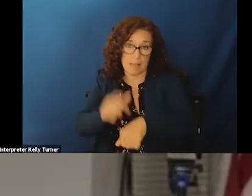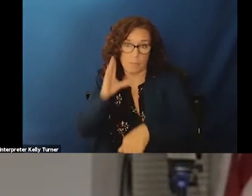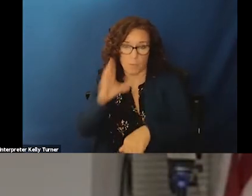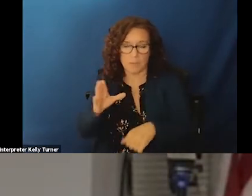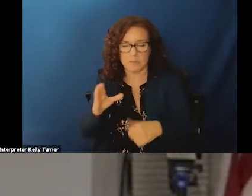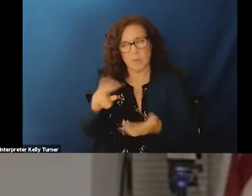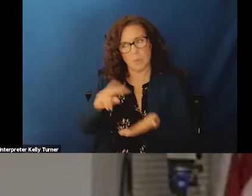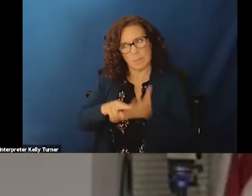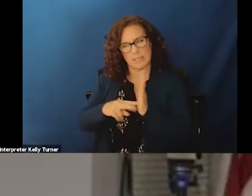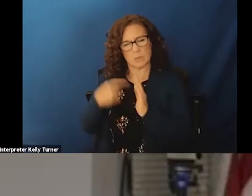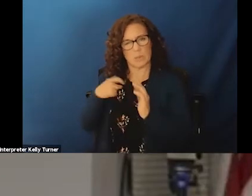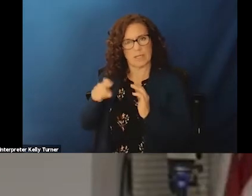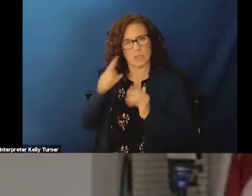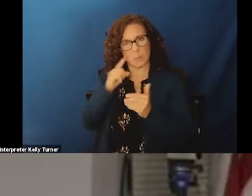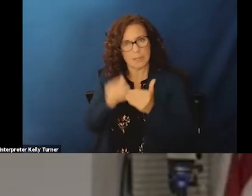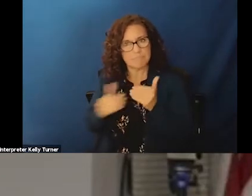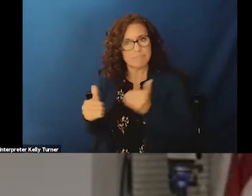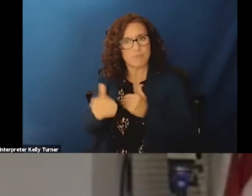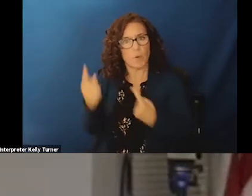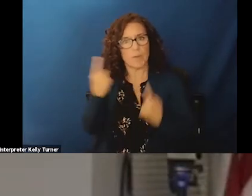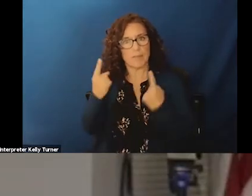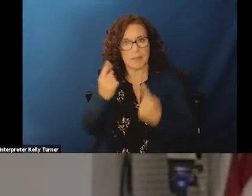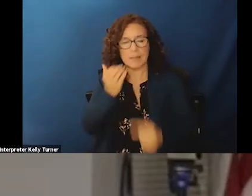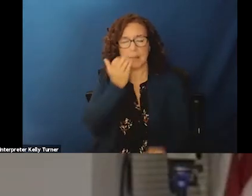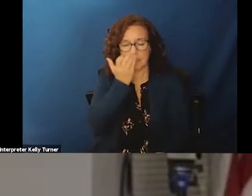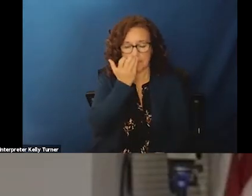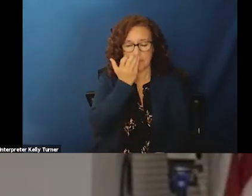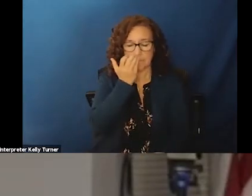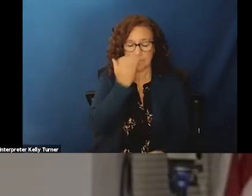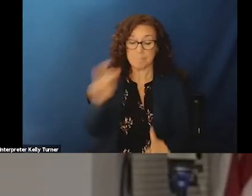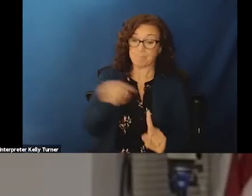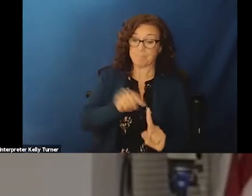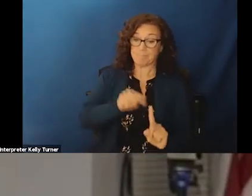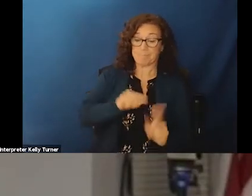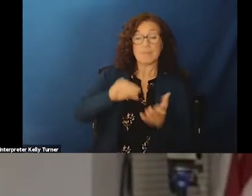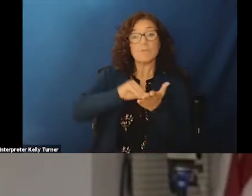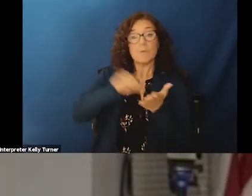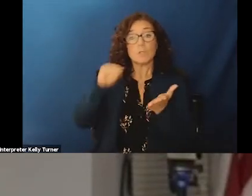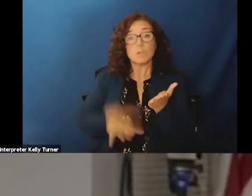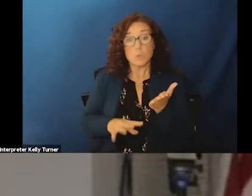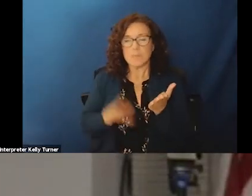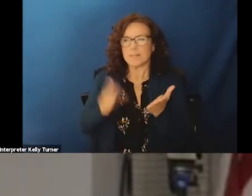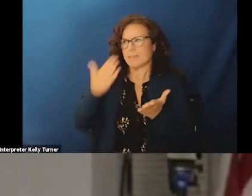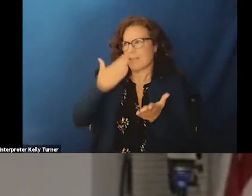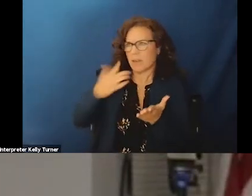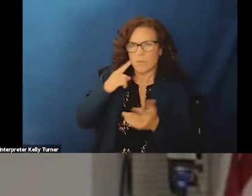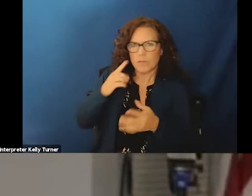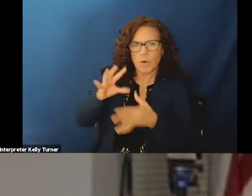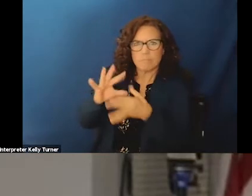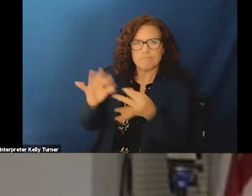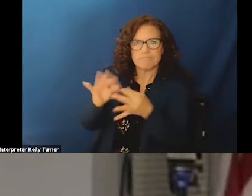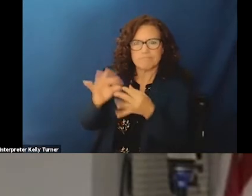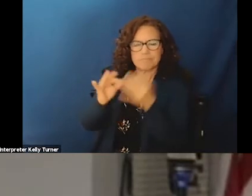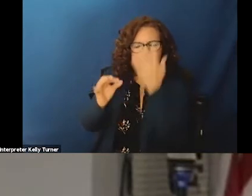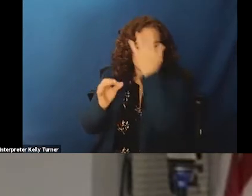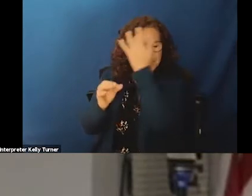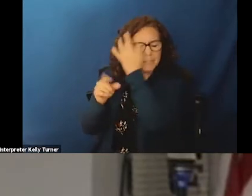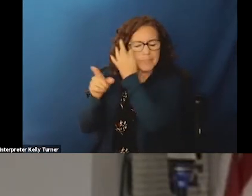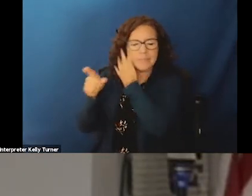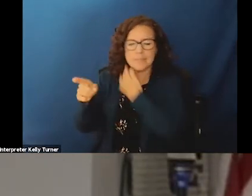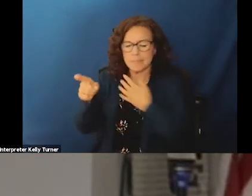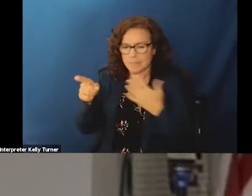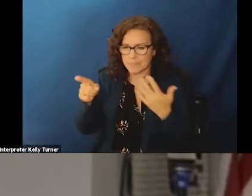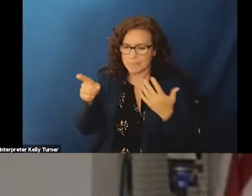possible. Back on the question of students, thanks for diving into the uptick in, now that we're